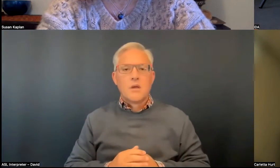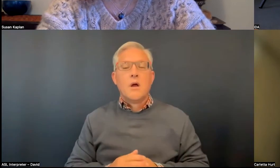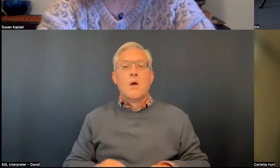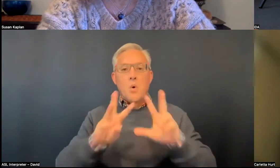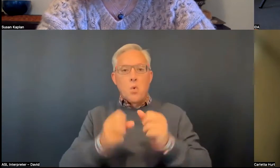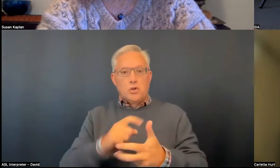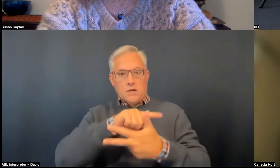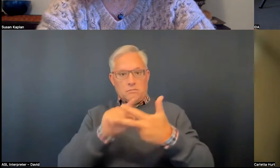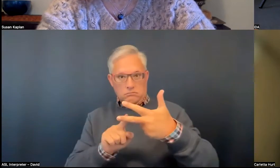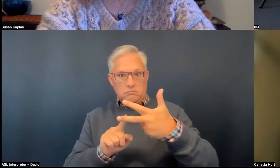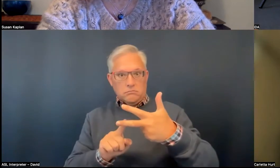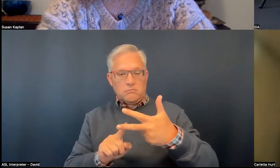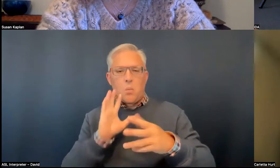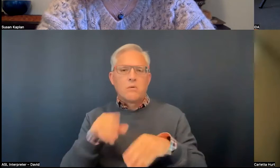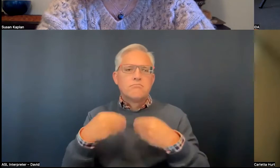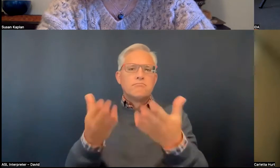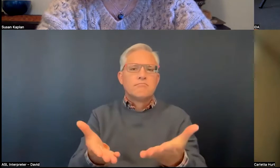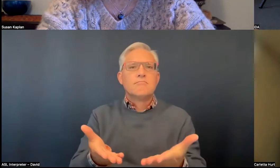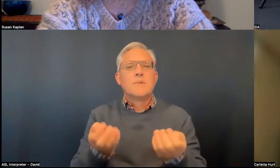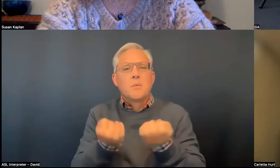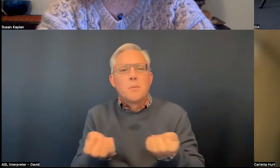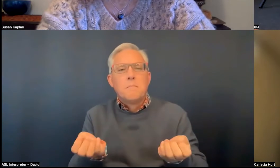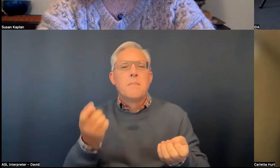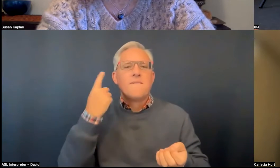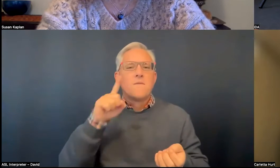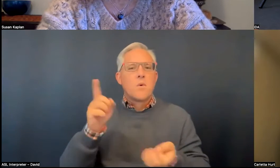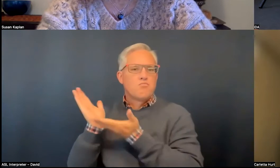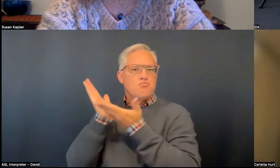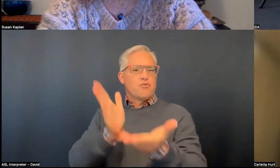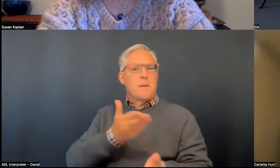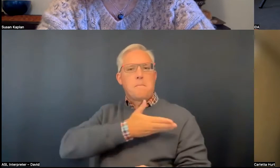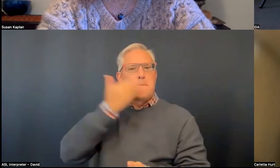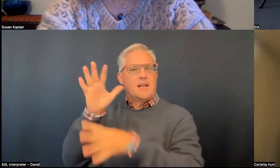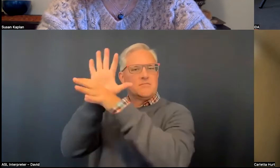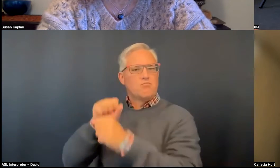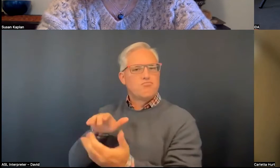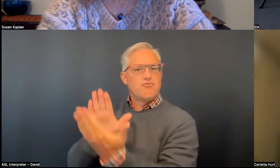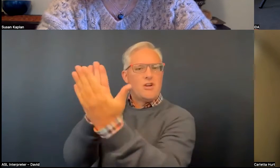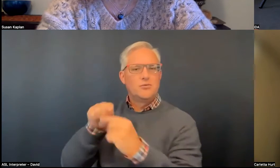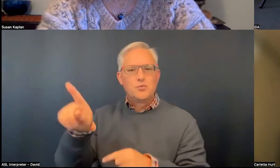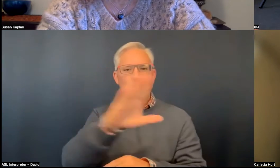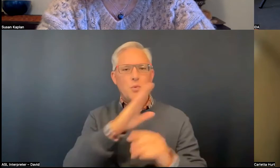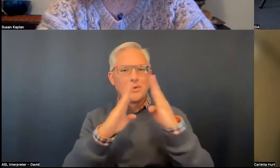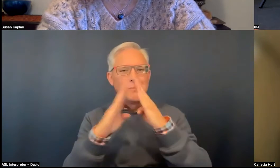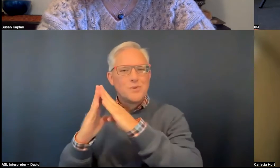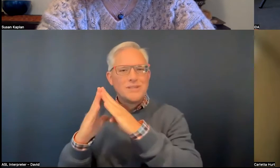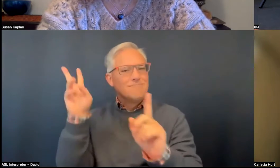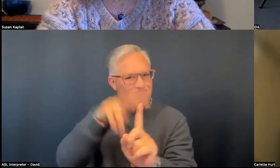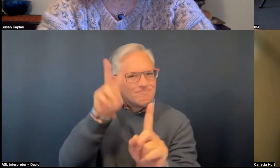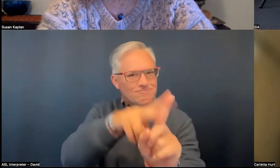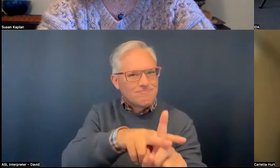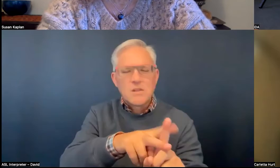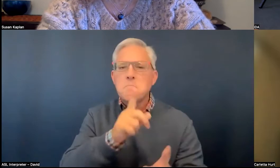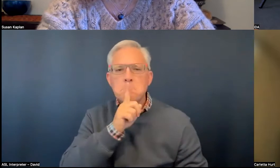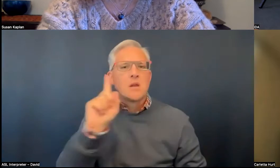equip participants with strategies to bring the best practices back to their own communities. And we hope that this is not just a